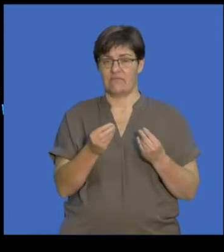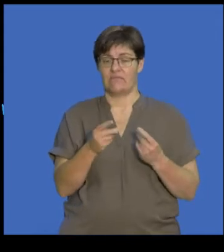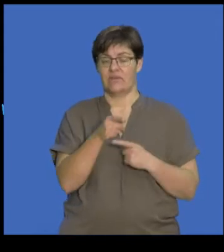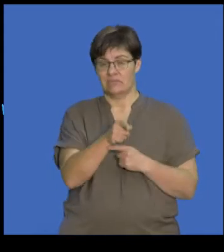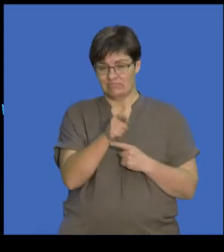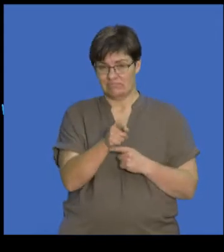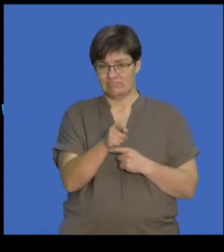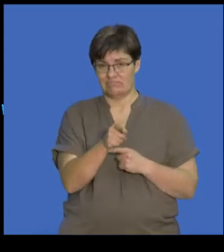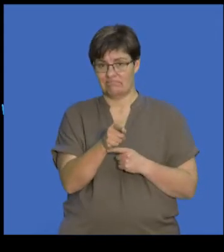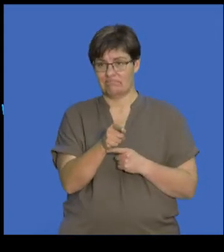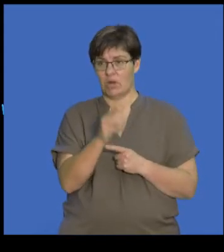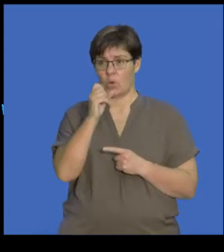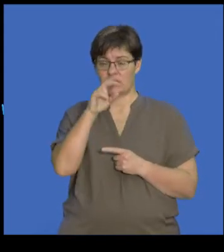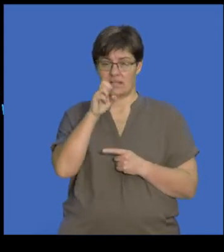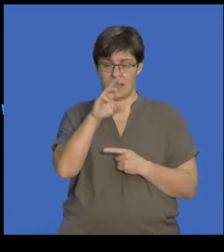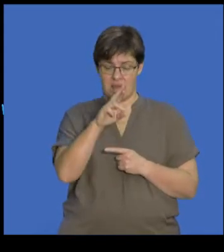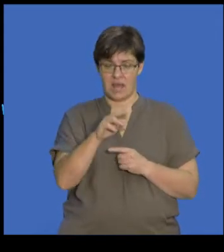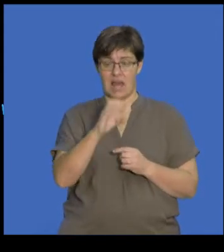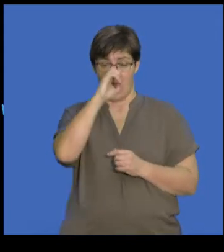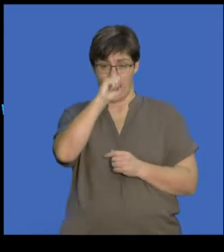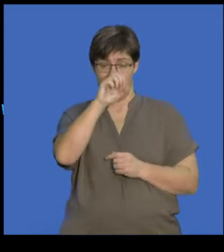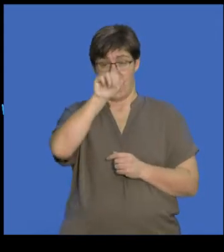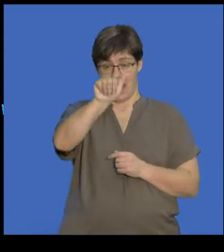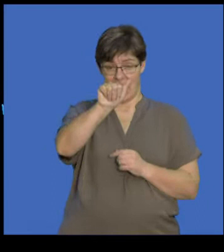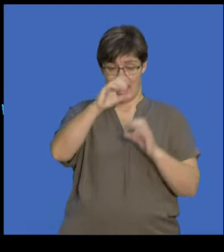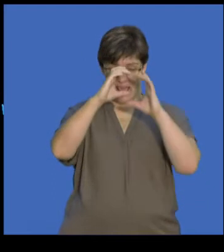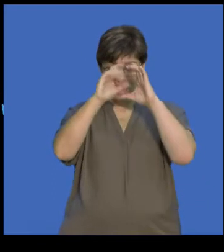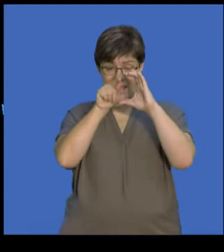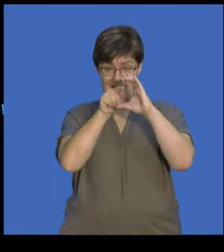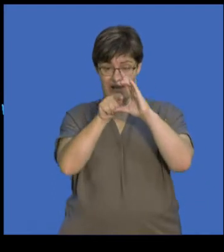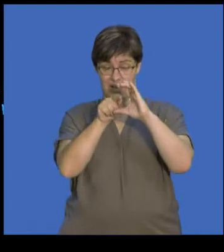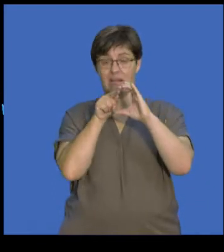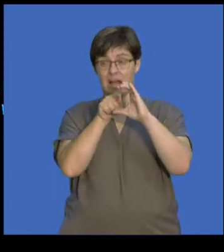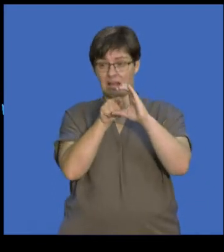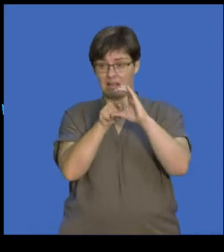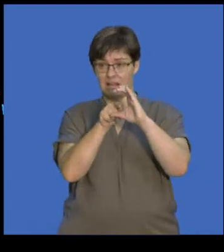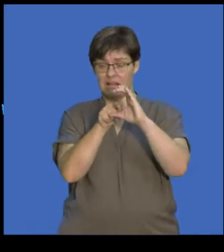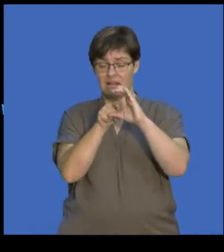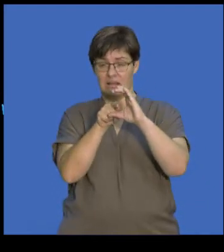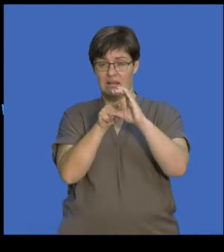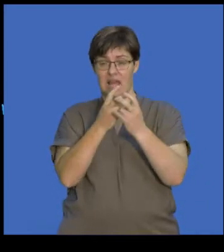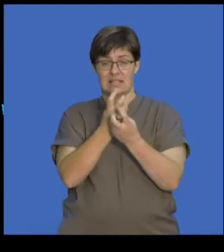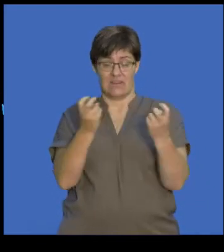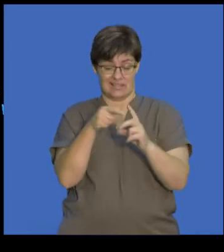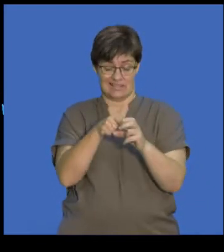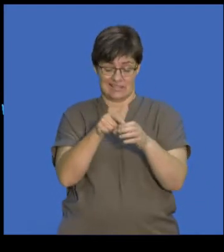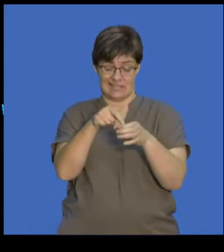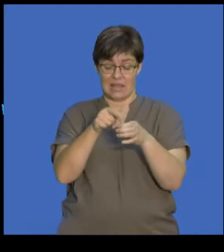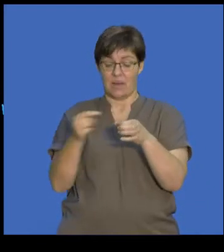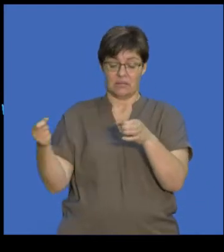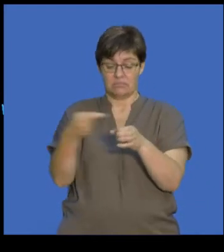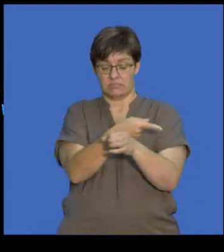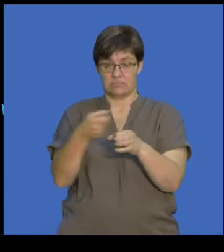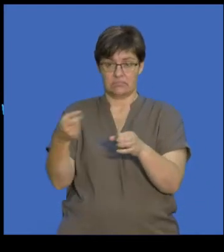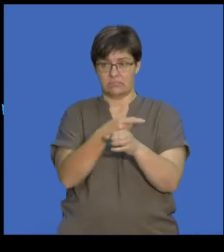then there is our ammeter, right? So our ammeter is our device, current is the quantity,